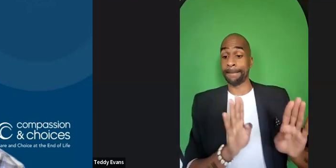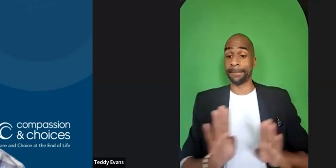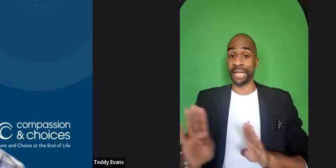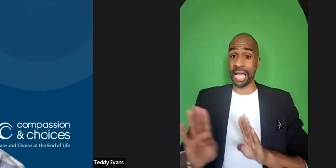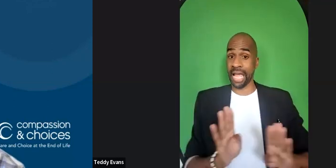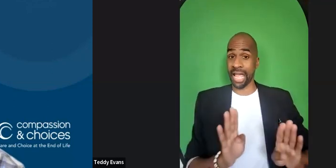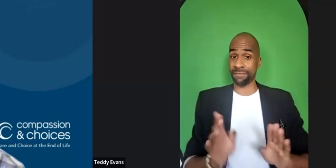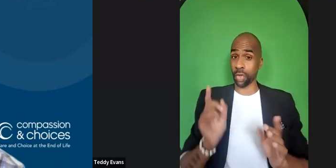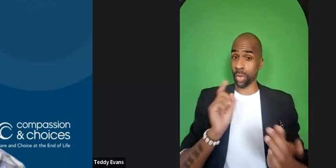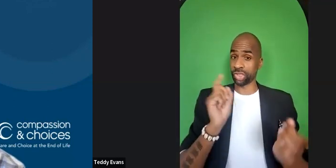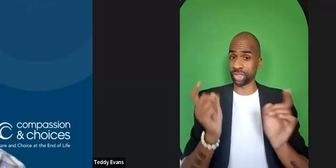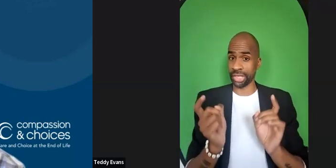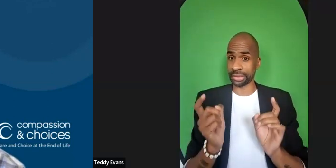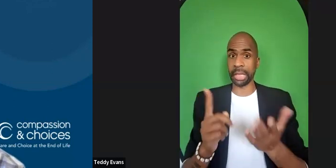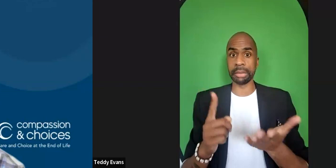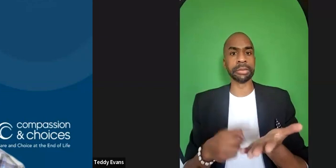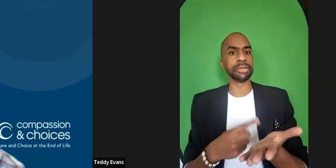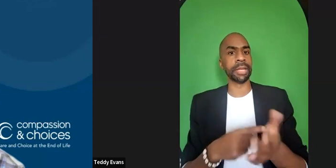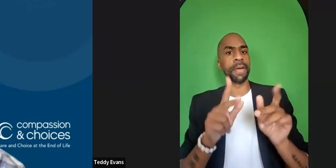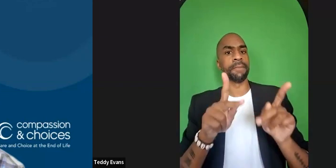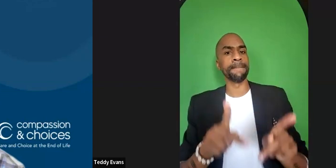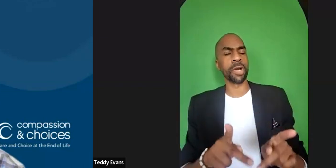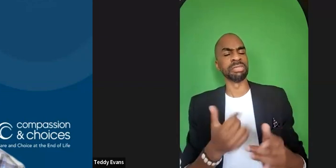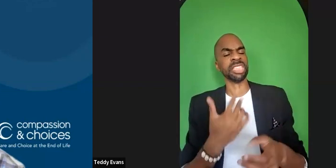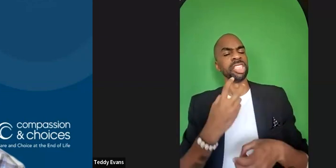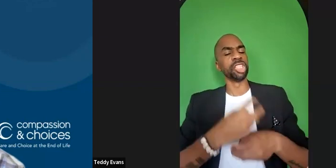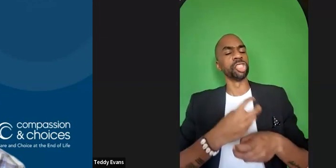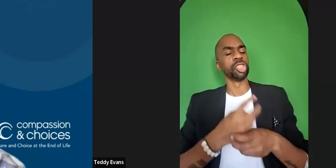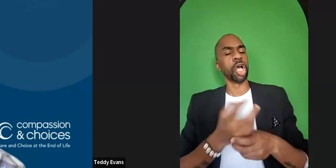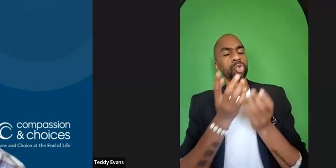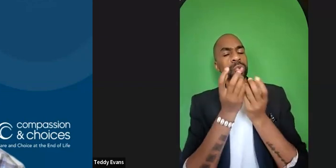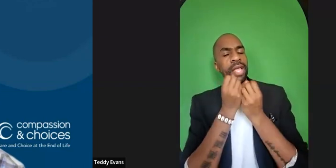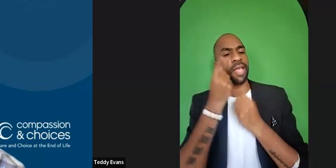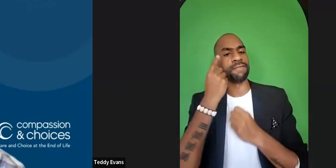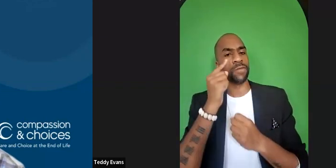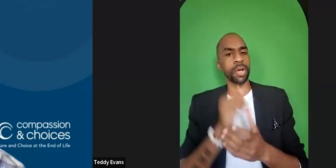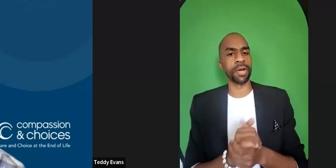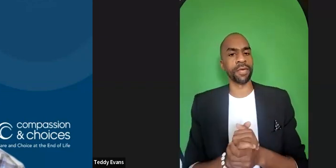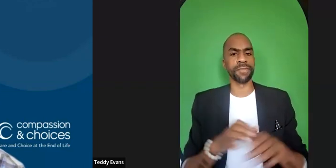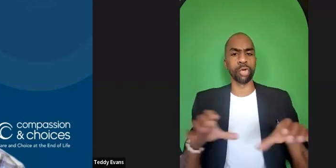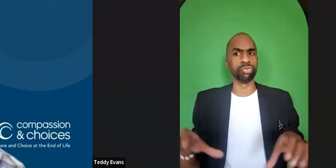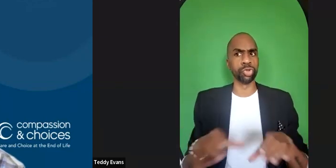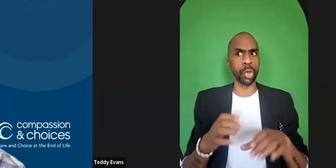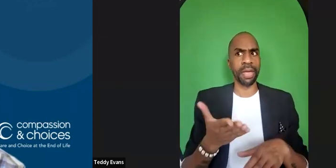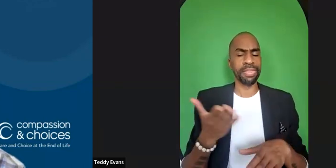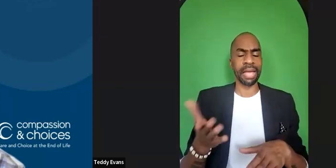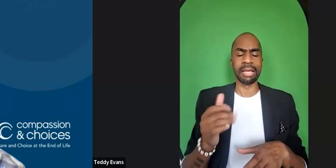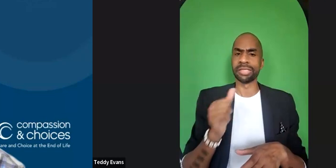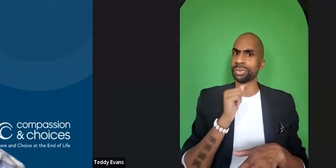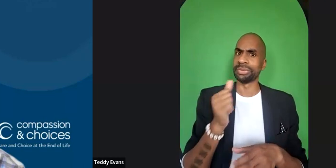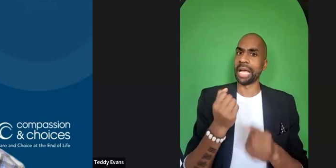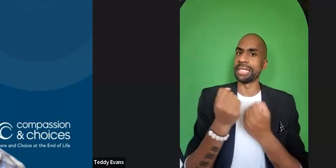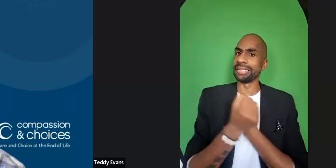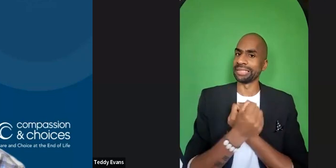make people with ALS very difficult to care for. They may be doing things that are impulsive or not safe or